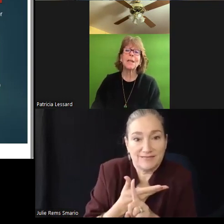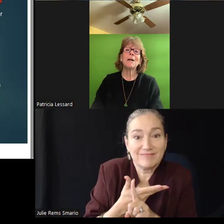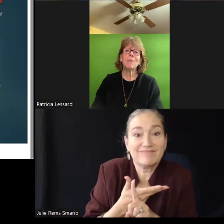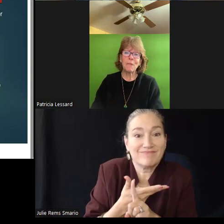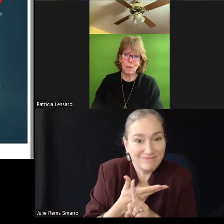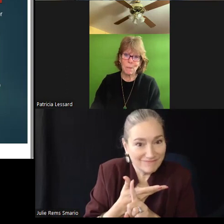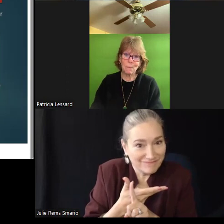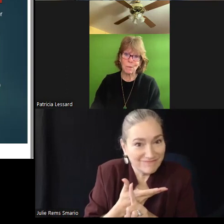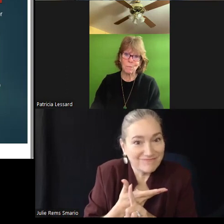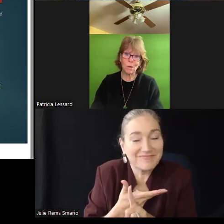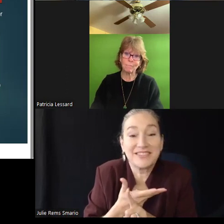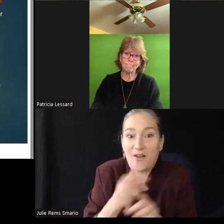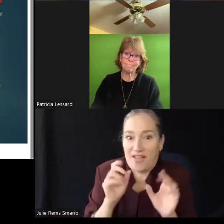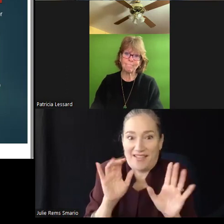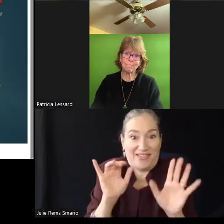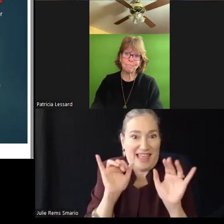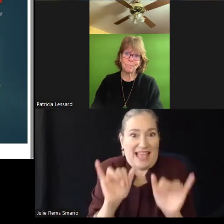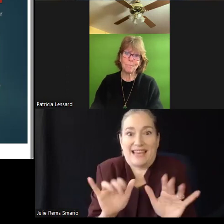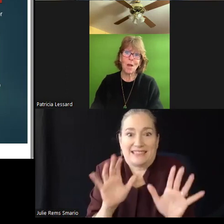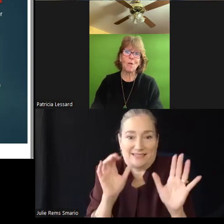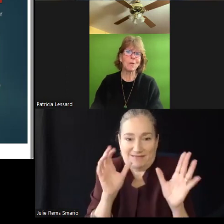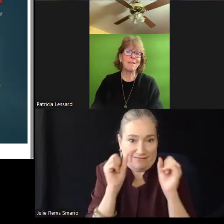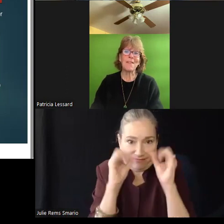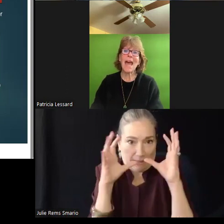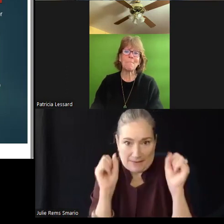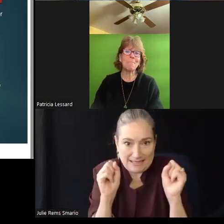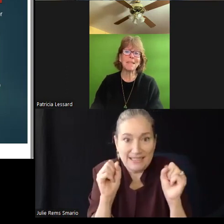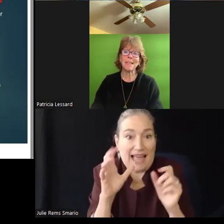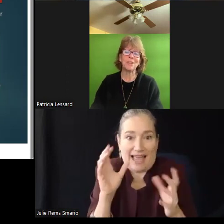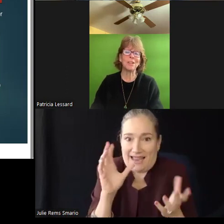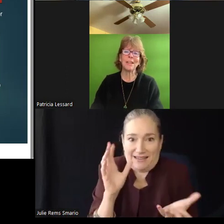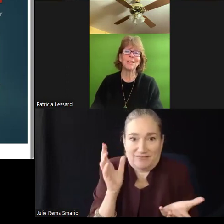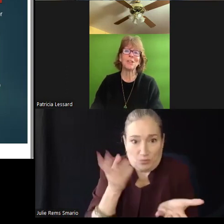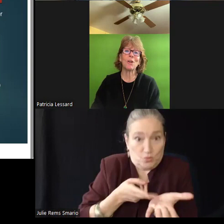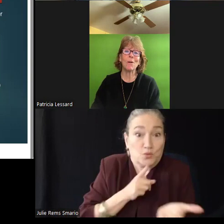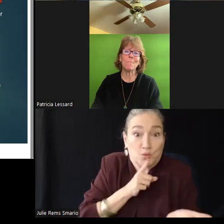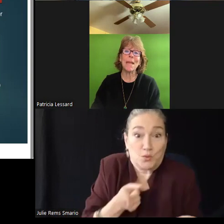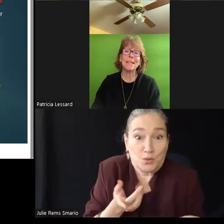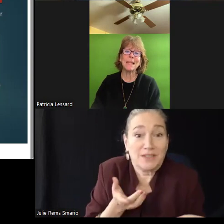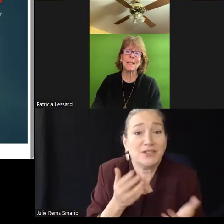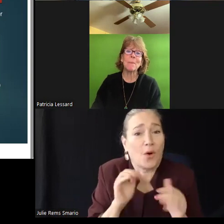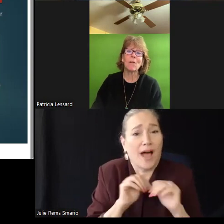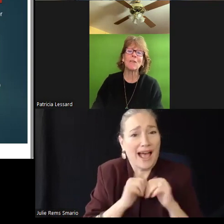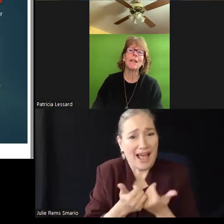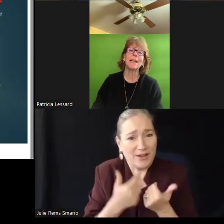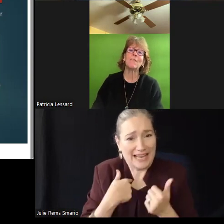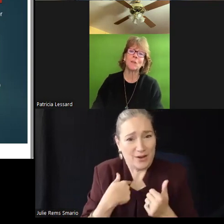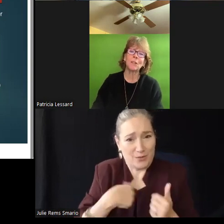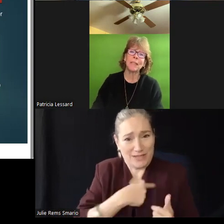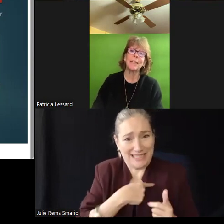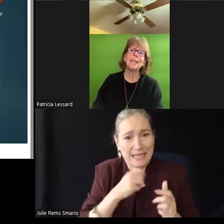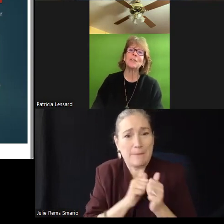adult before the baby was born. Oh, that message is so amazing and powerful,